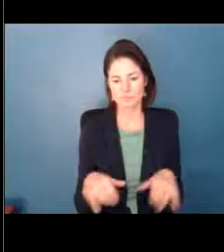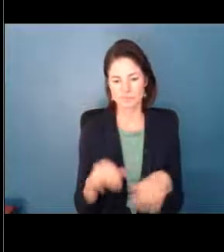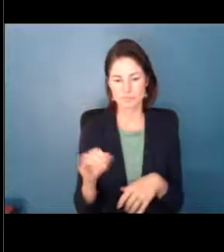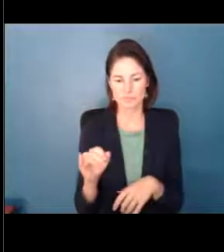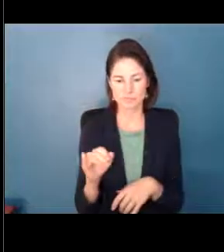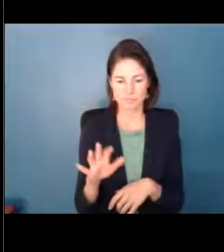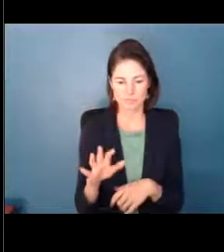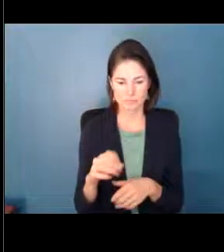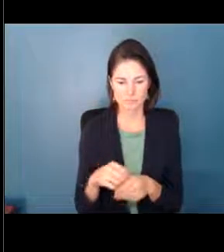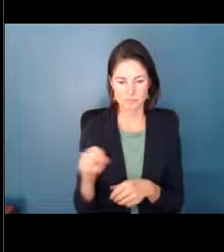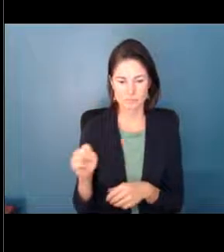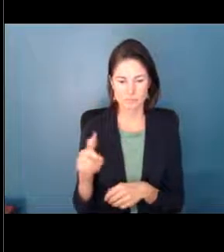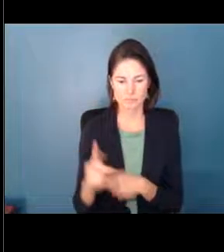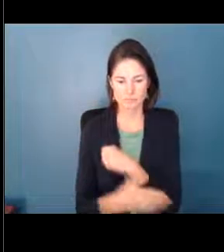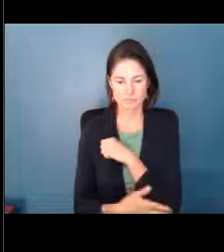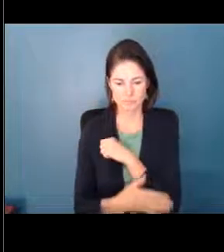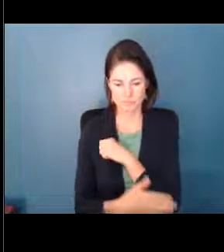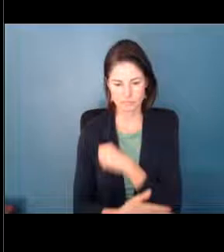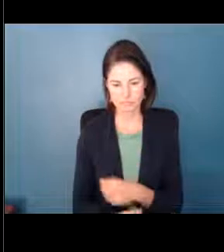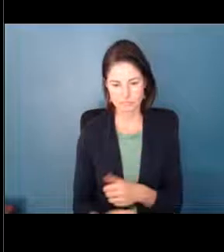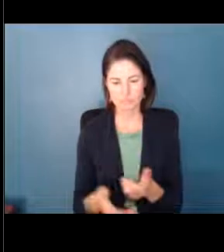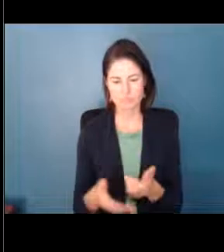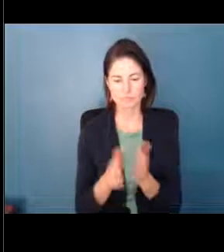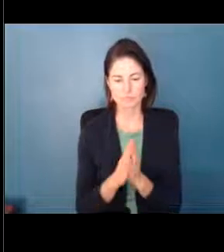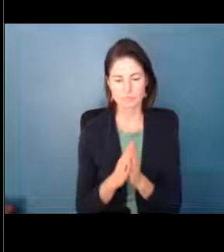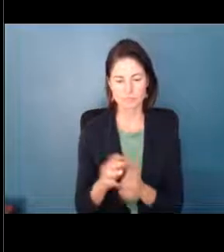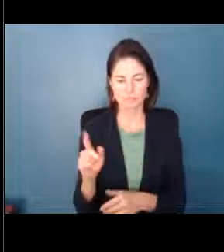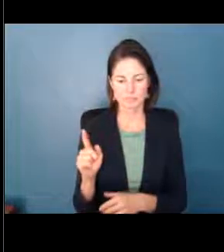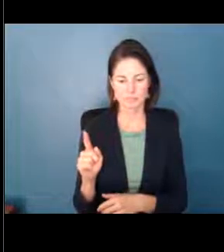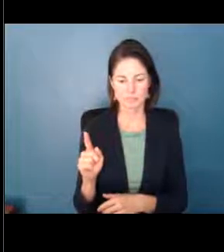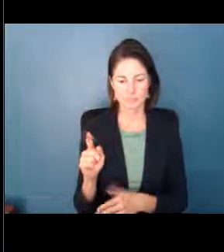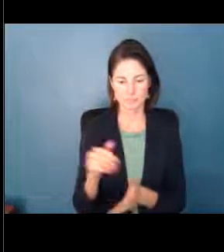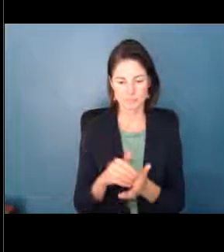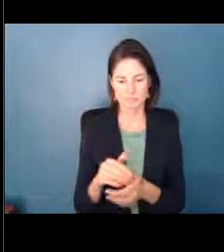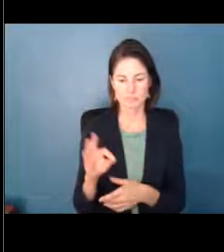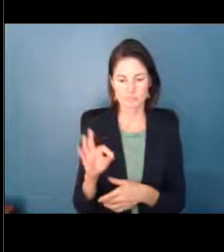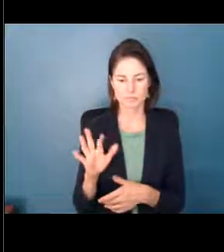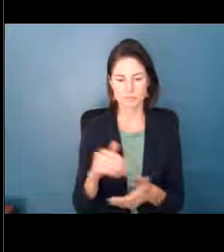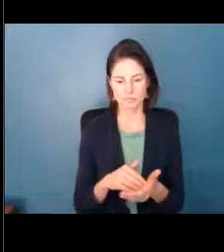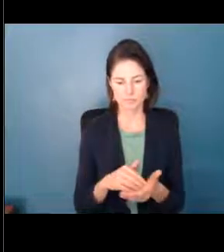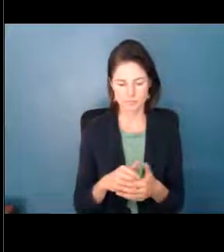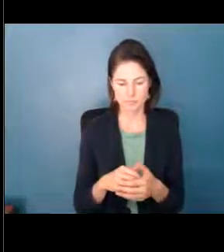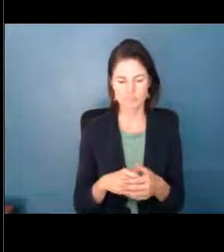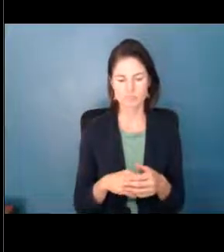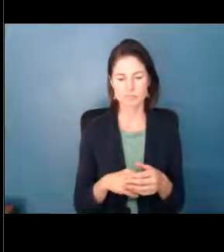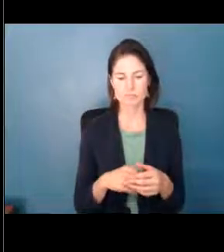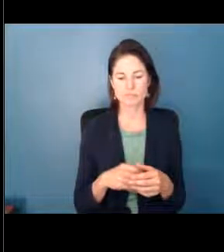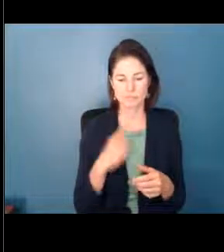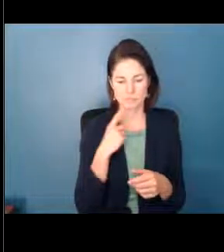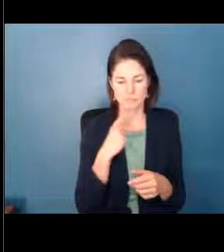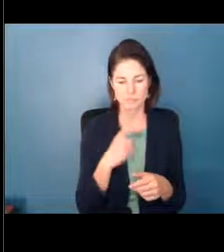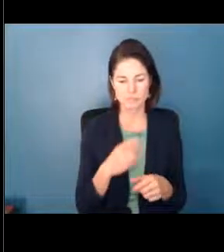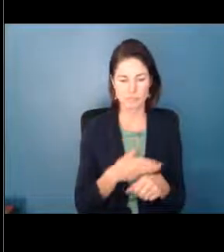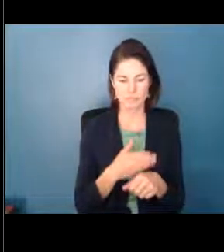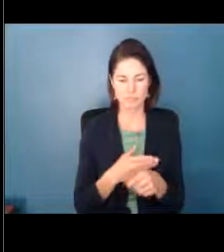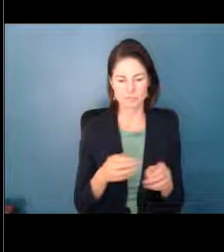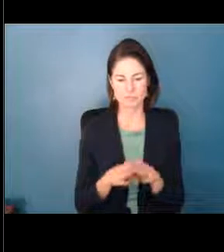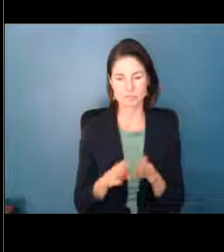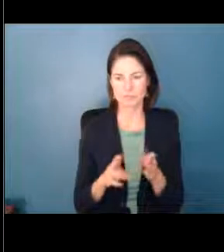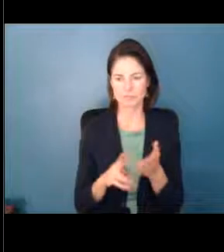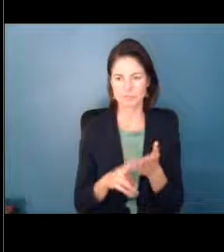in San Diego County that is requesting $1,095,000 of supplemental funds in construction capital to close out the contract.